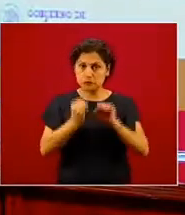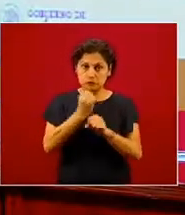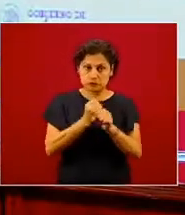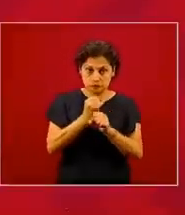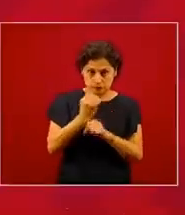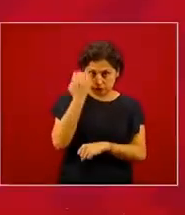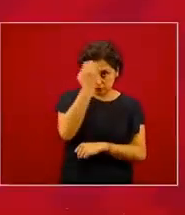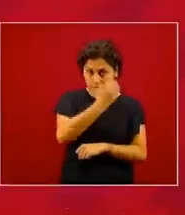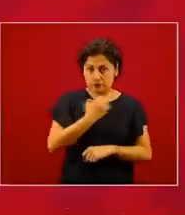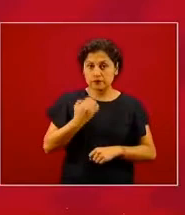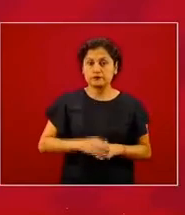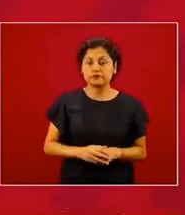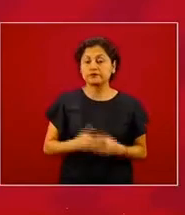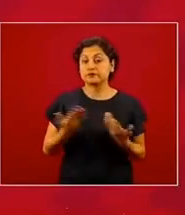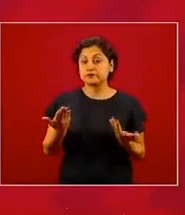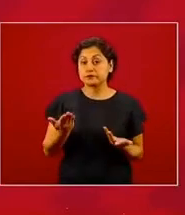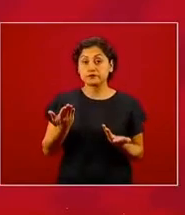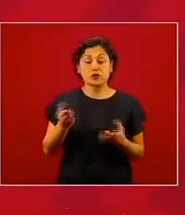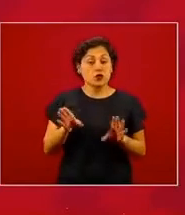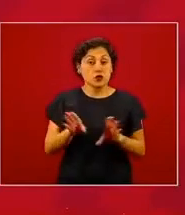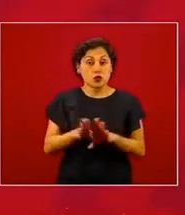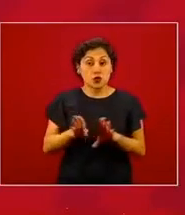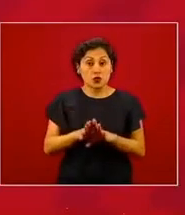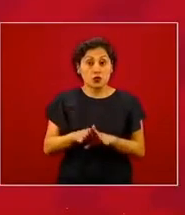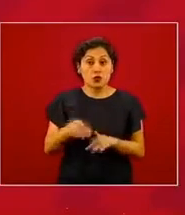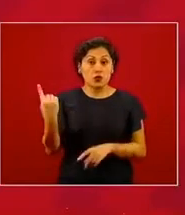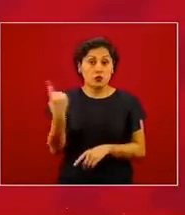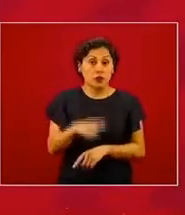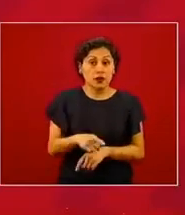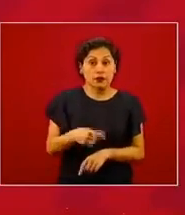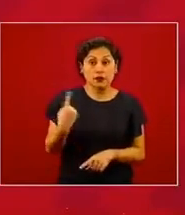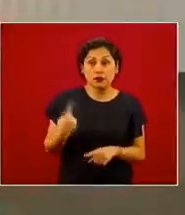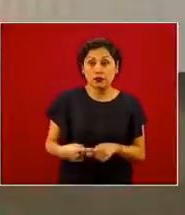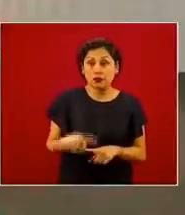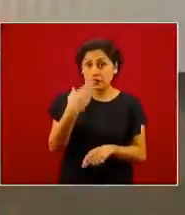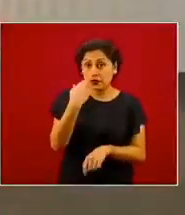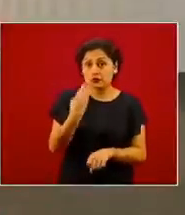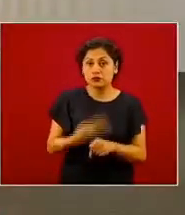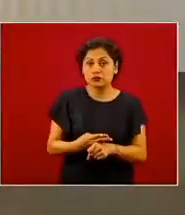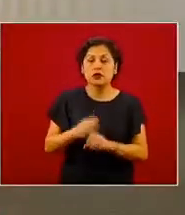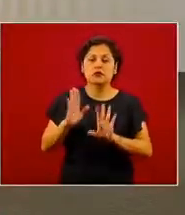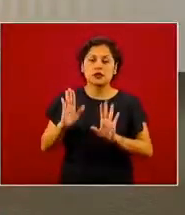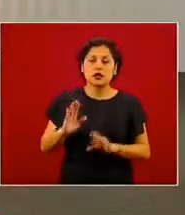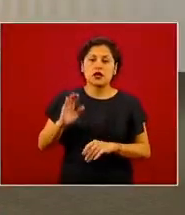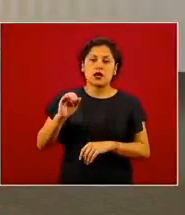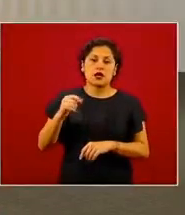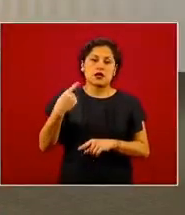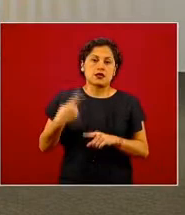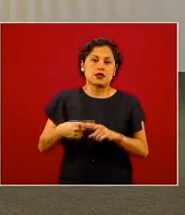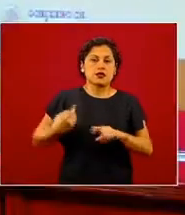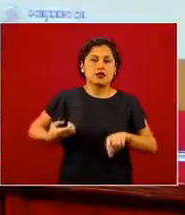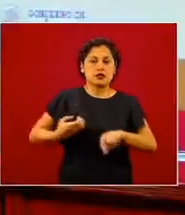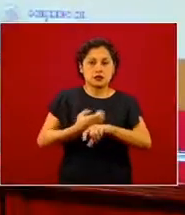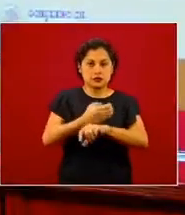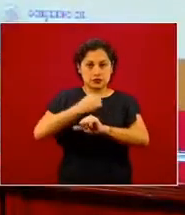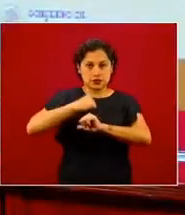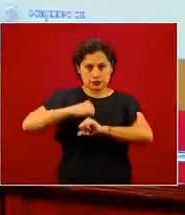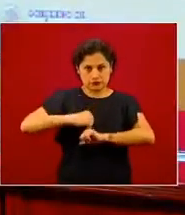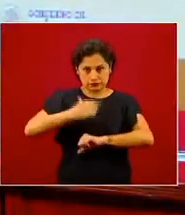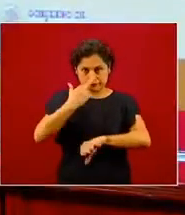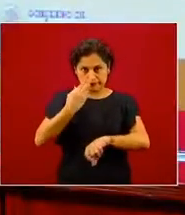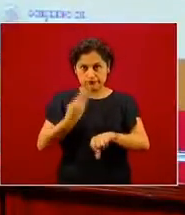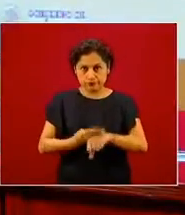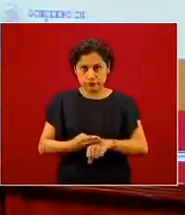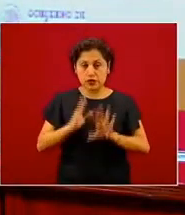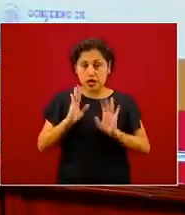As I mentioned, the interventions are defined by each state, but INDRE has that information because they are